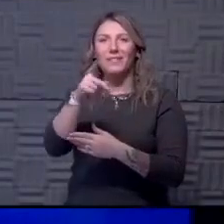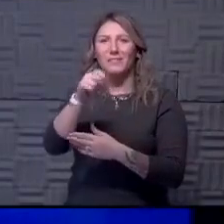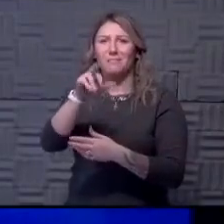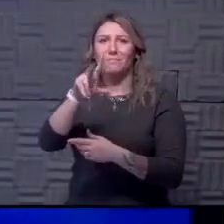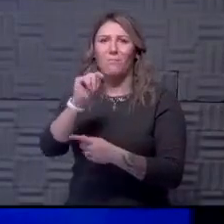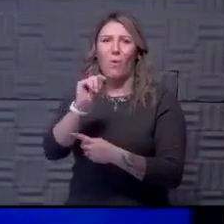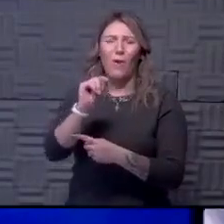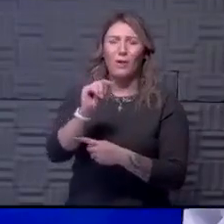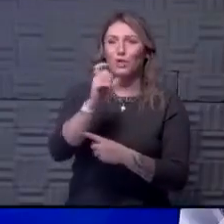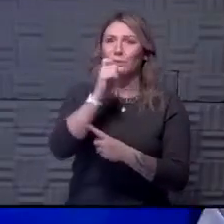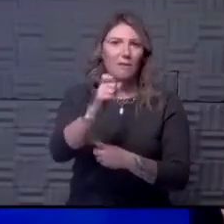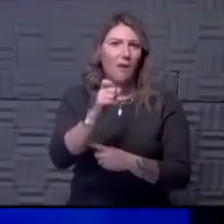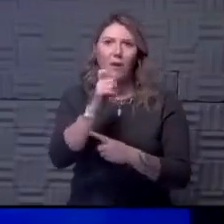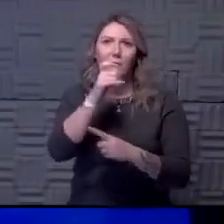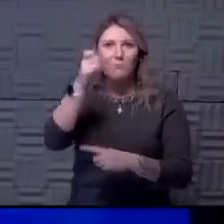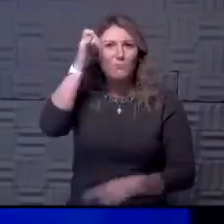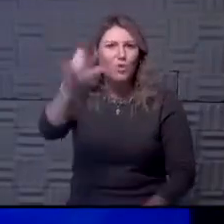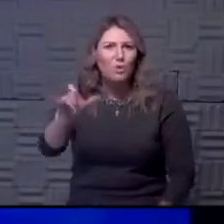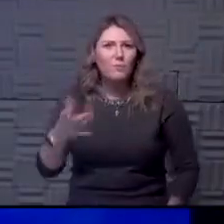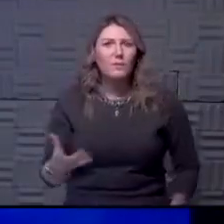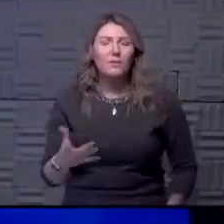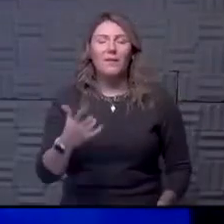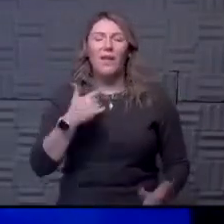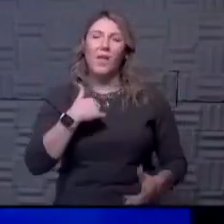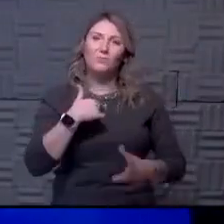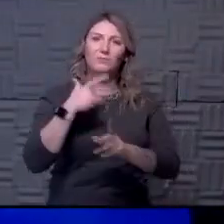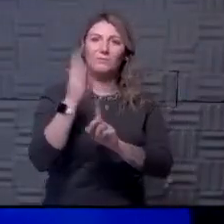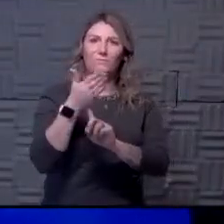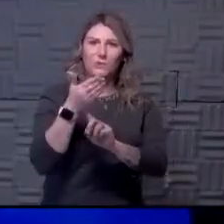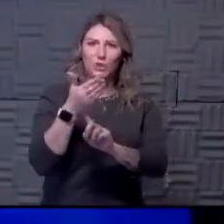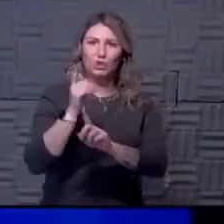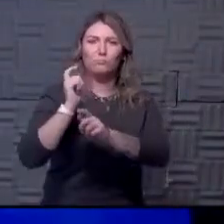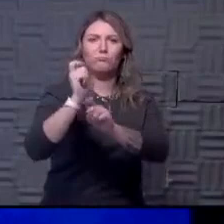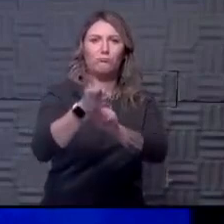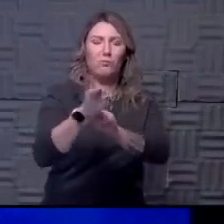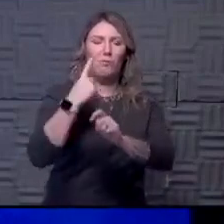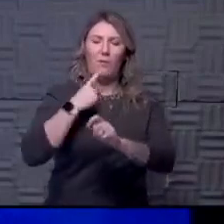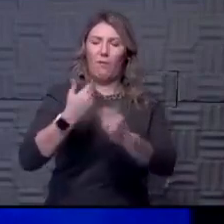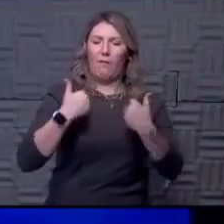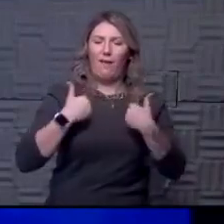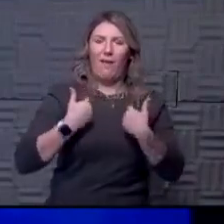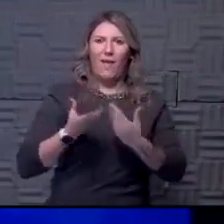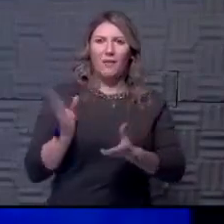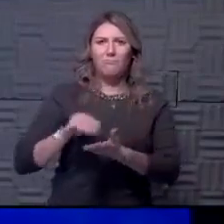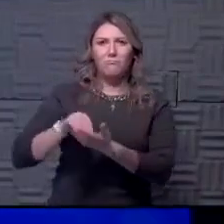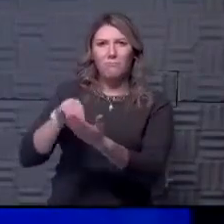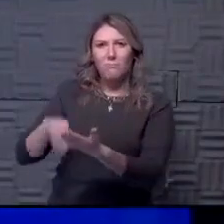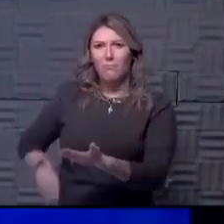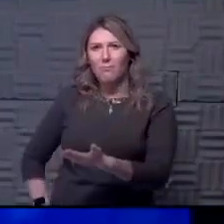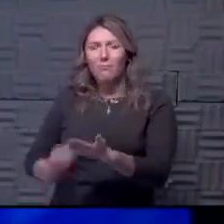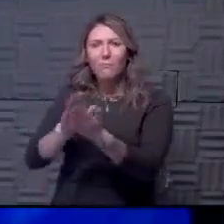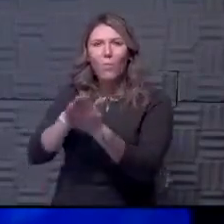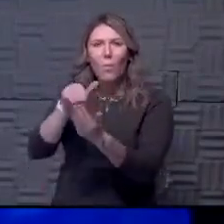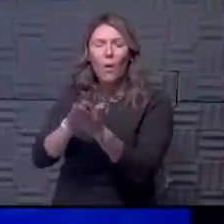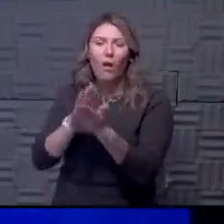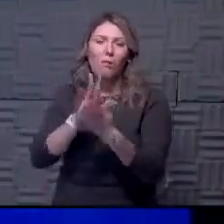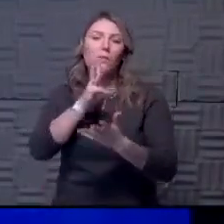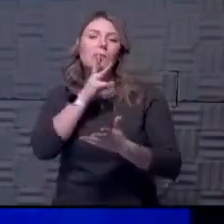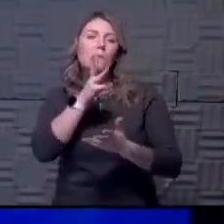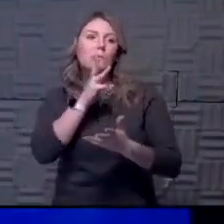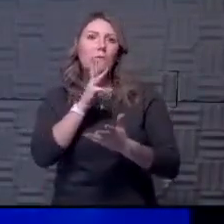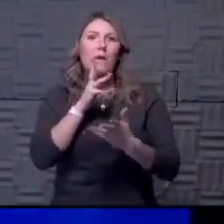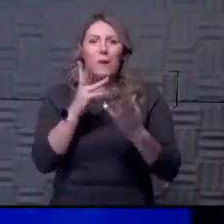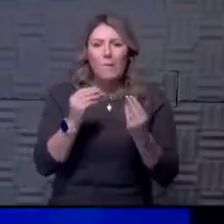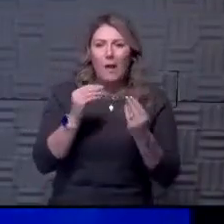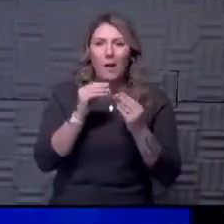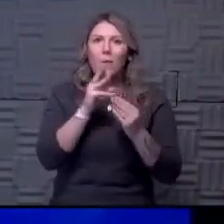So I was out fishing this week, and I took my vaccine card with me. It's in my wallet. I got wet, the water rose, I may have